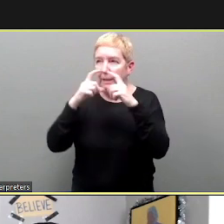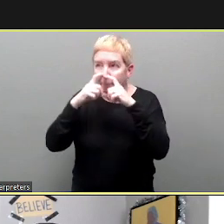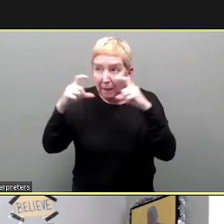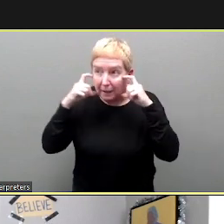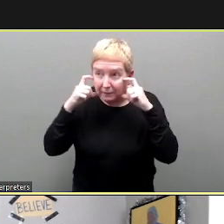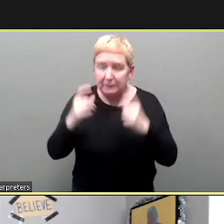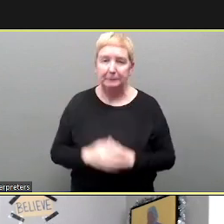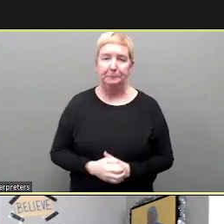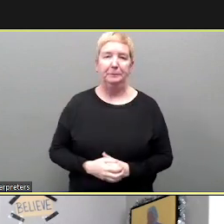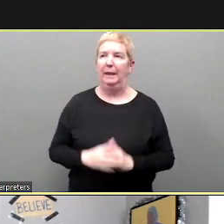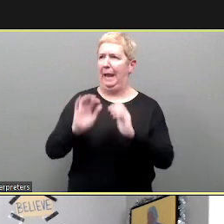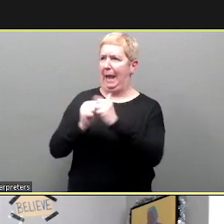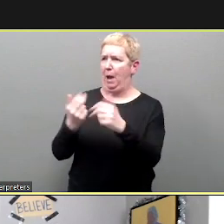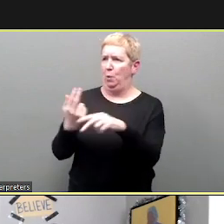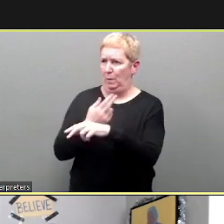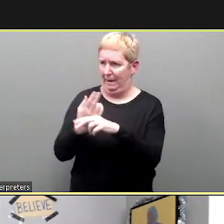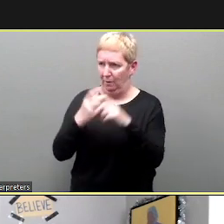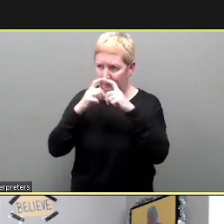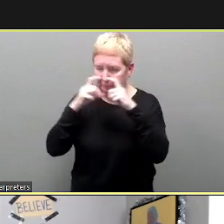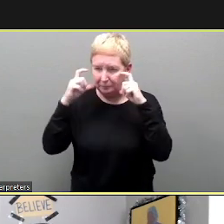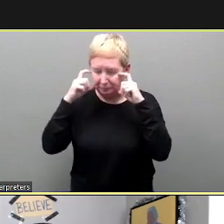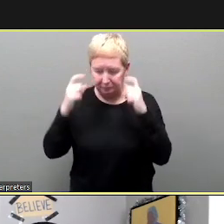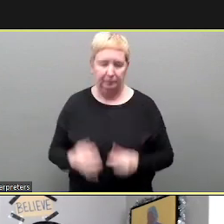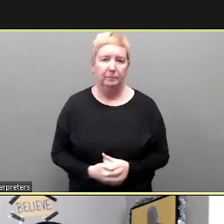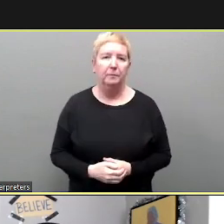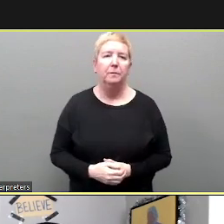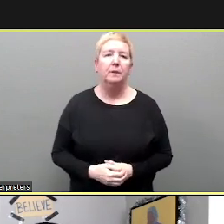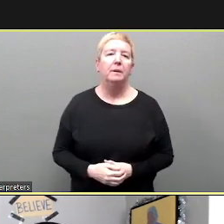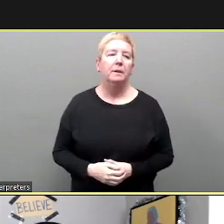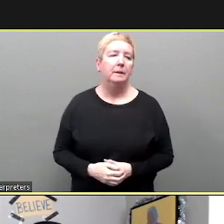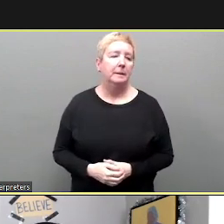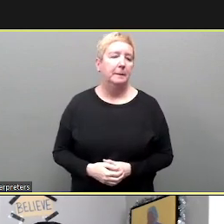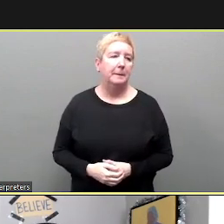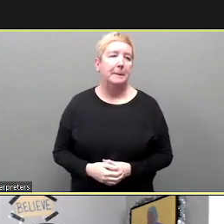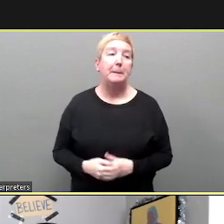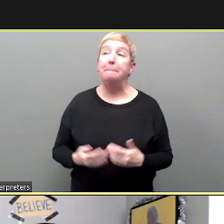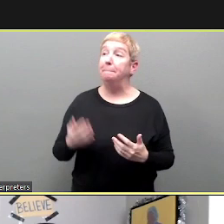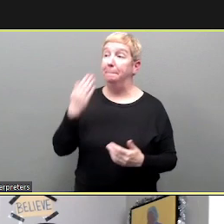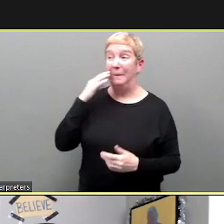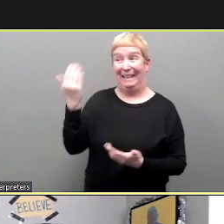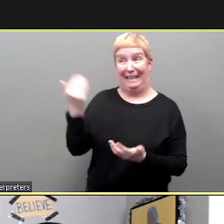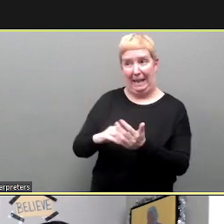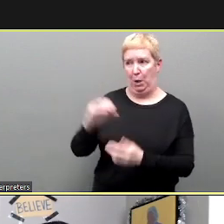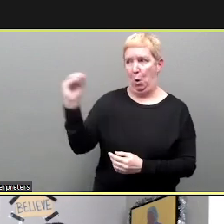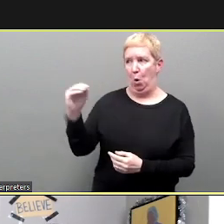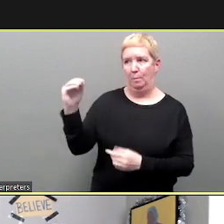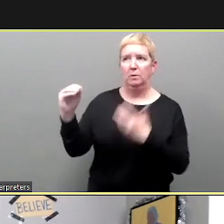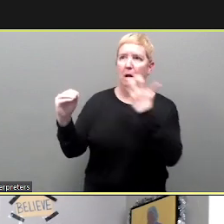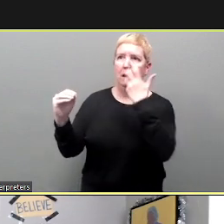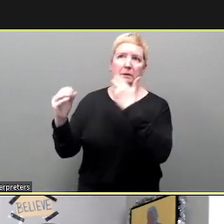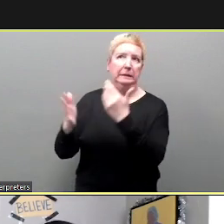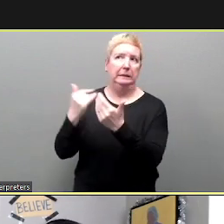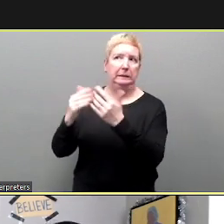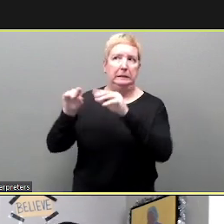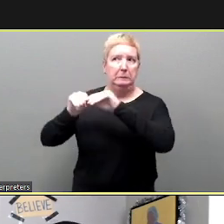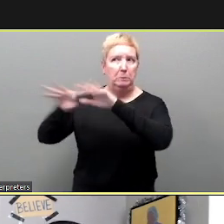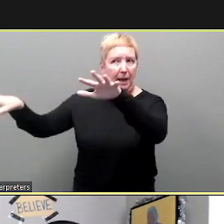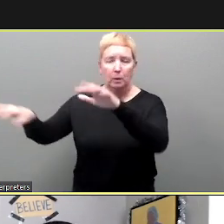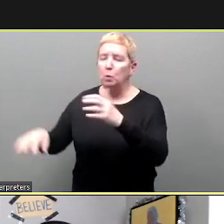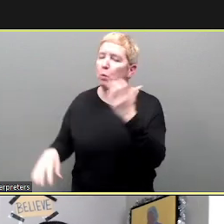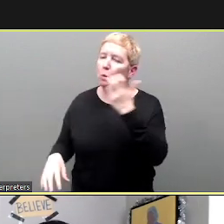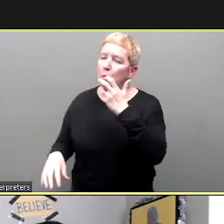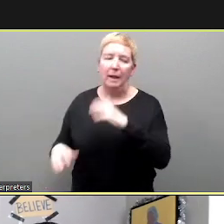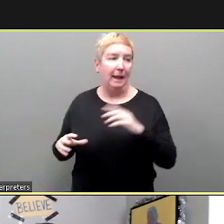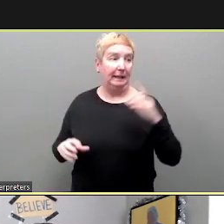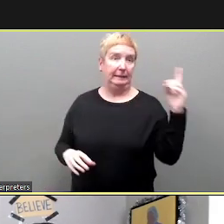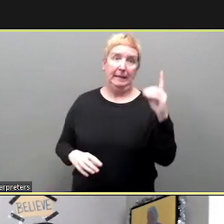masks. So one of the things that, because of the high rate of spread of Omicron right now, and then prior to that